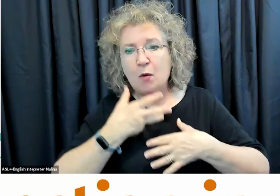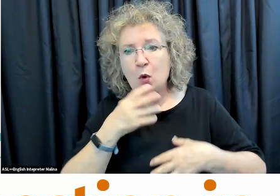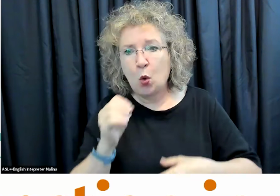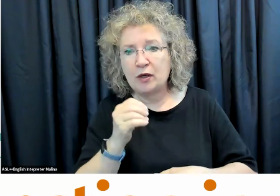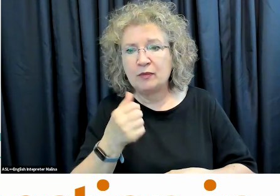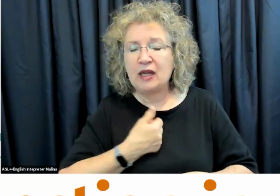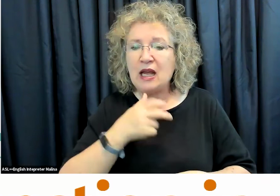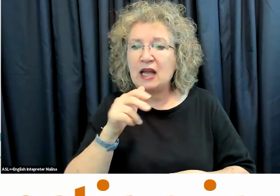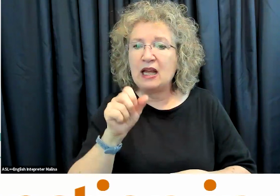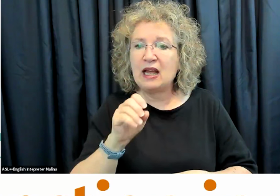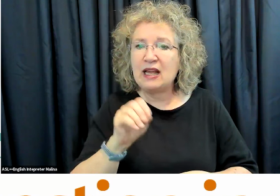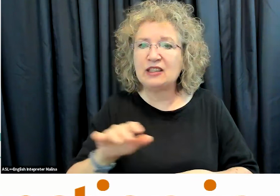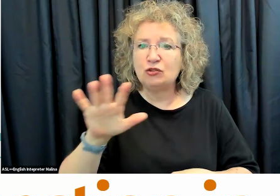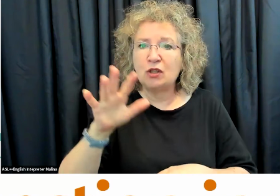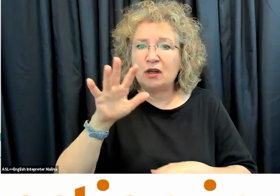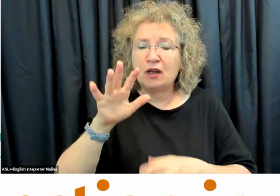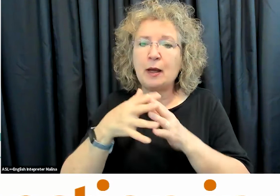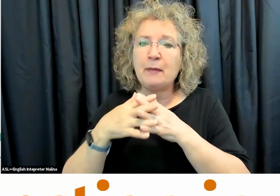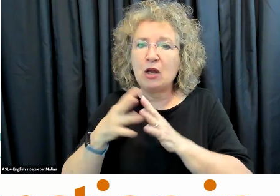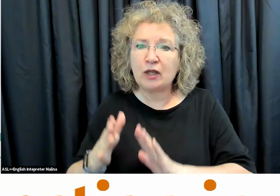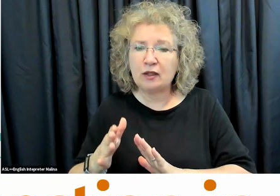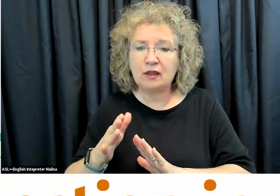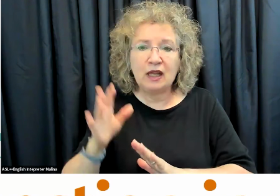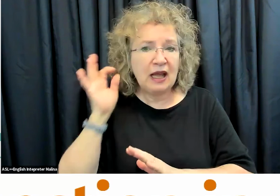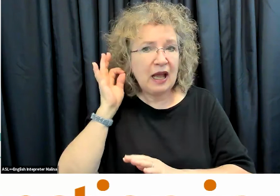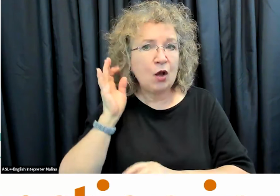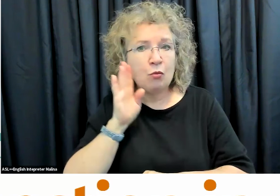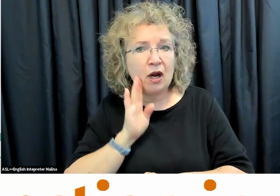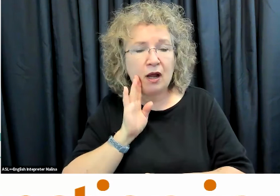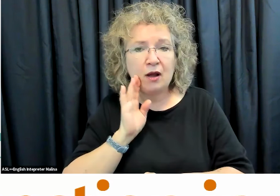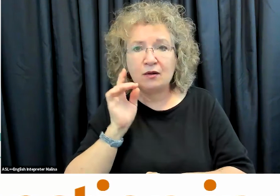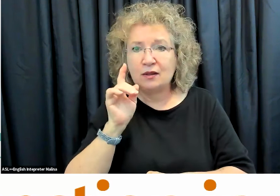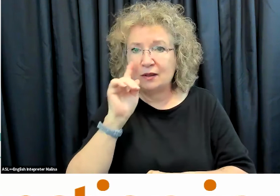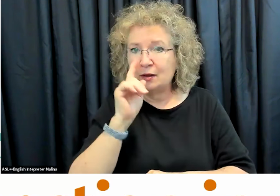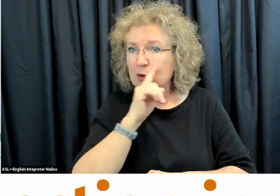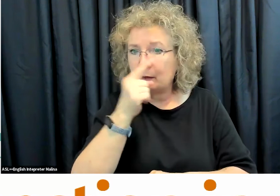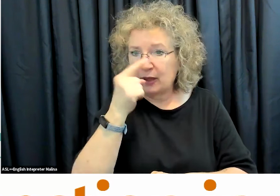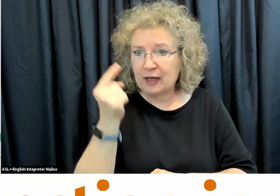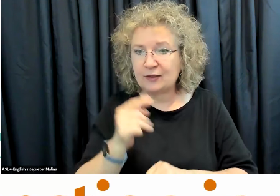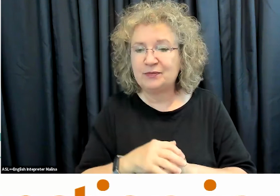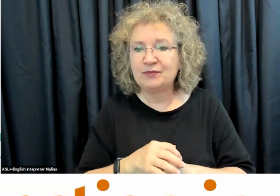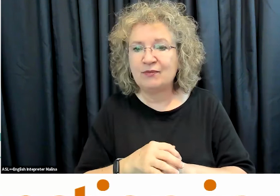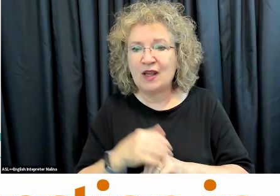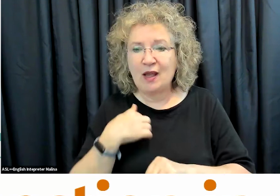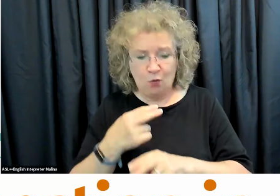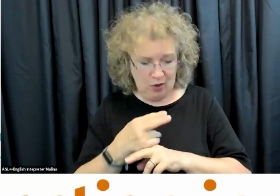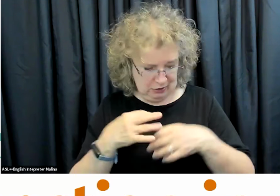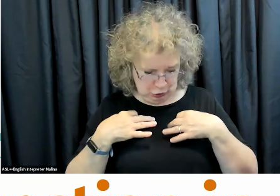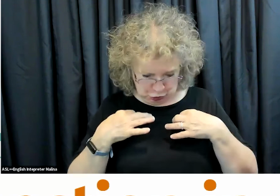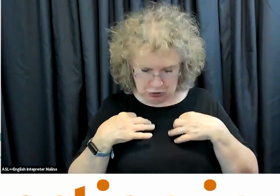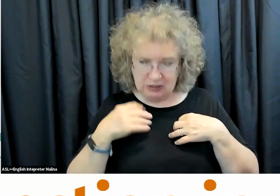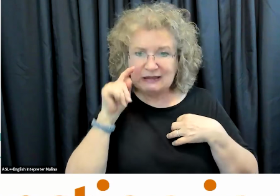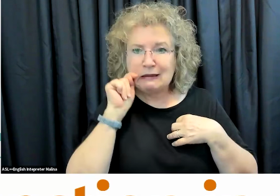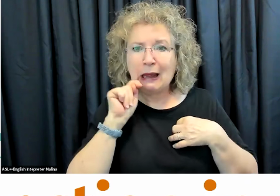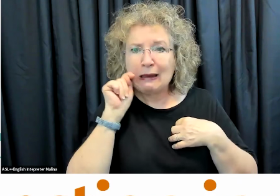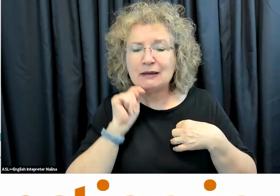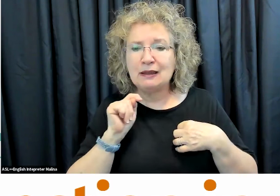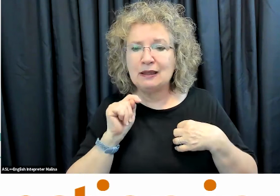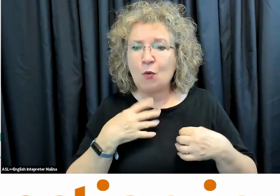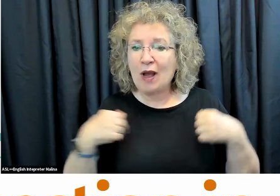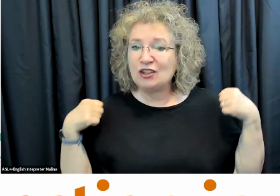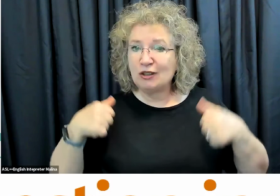brown eyes, black hair. I'm wearing a brownish tan shirt and a white jacket, and I